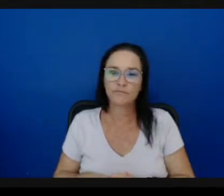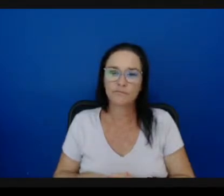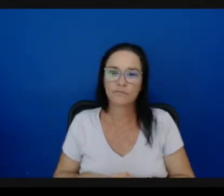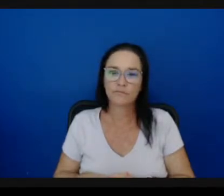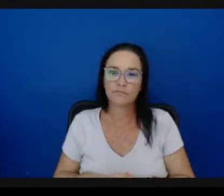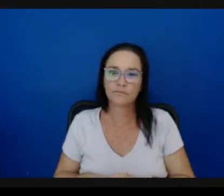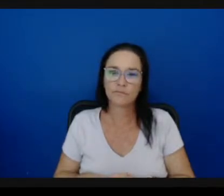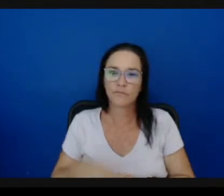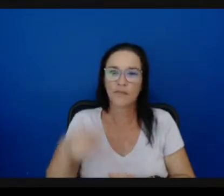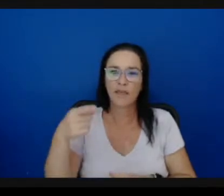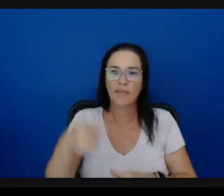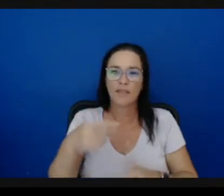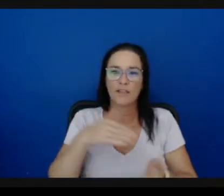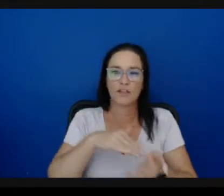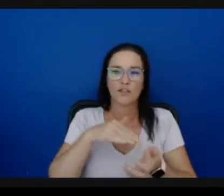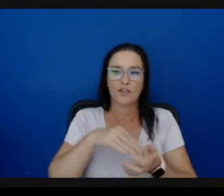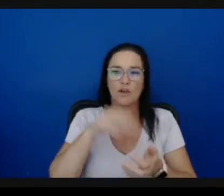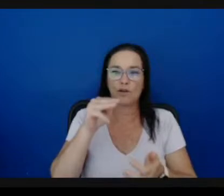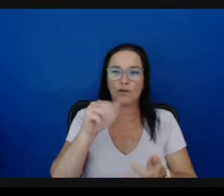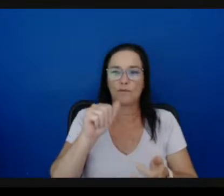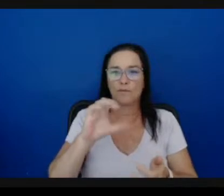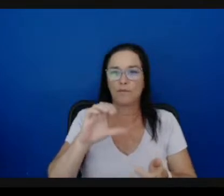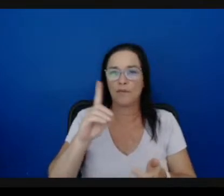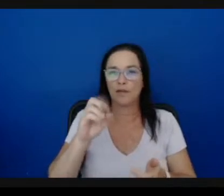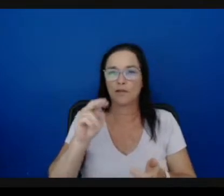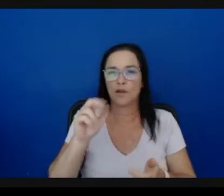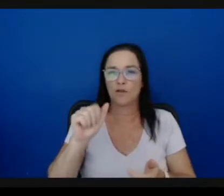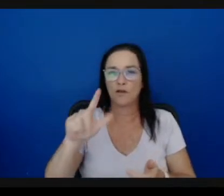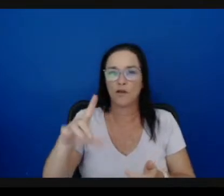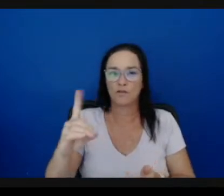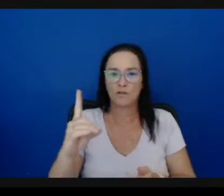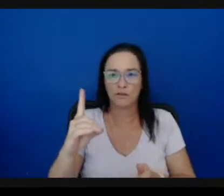This is Dr. McDonald of the Volcano Observatory staff.